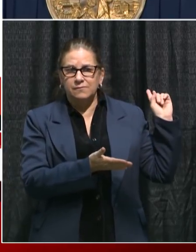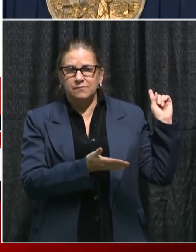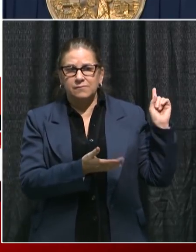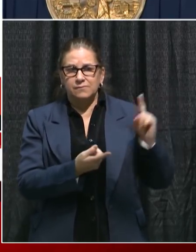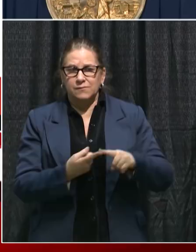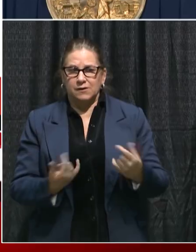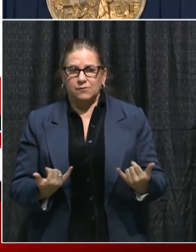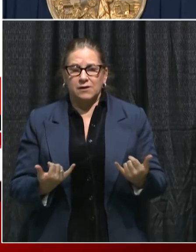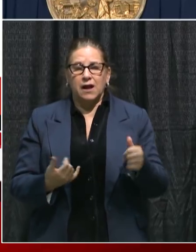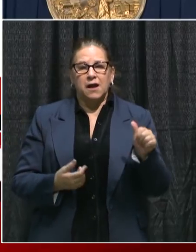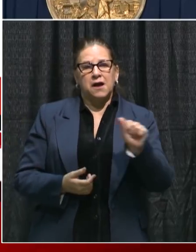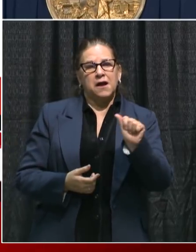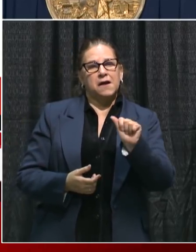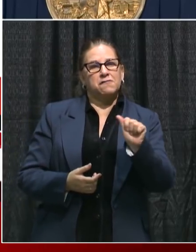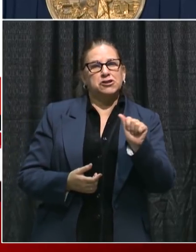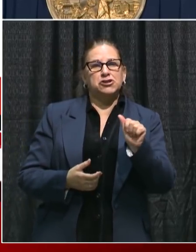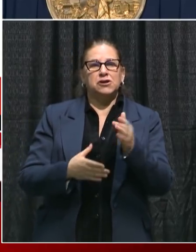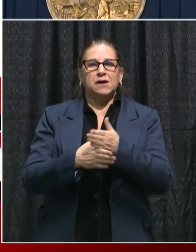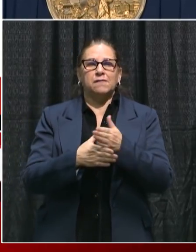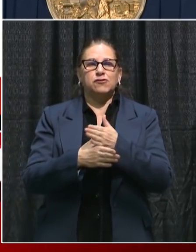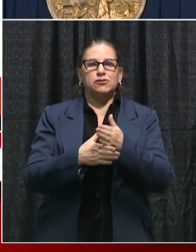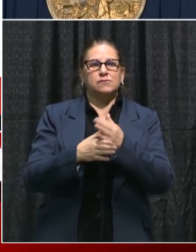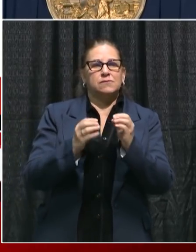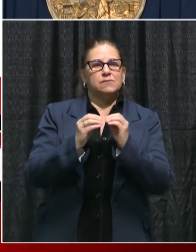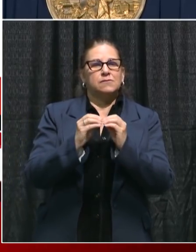over the last 2 weeks.